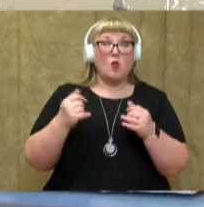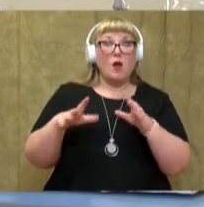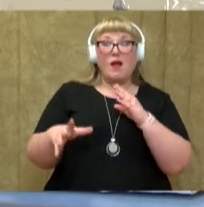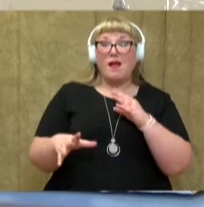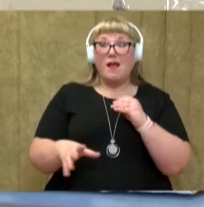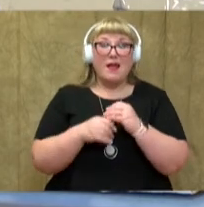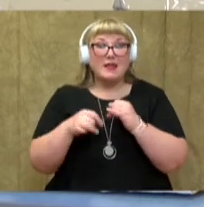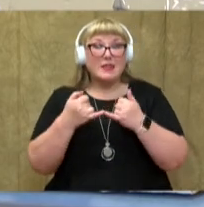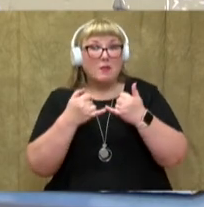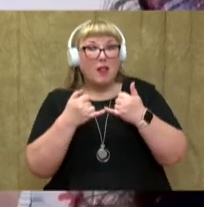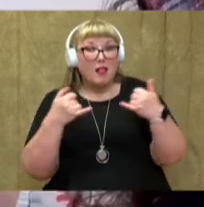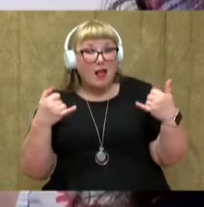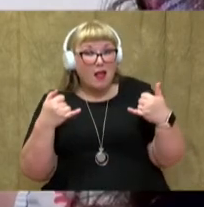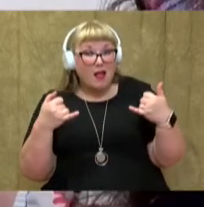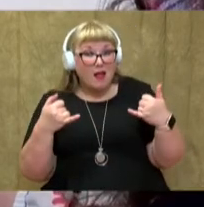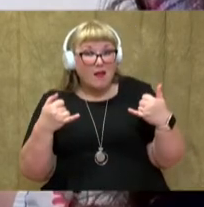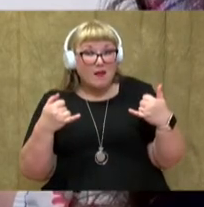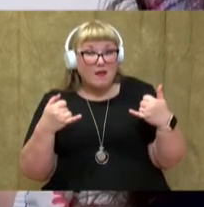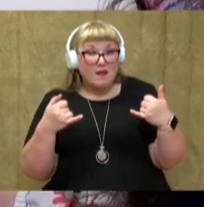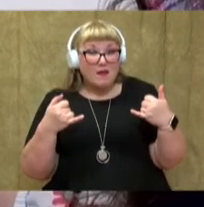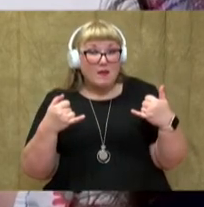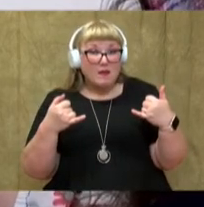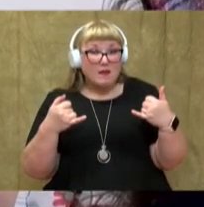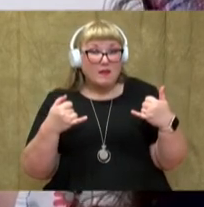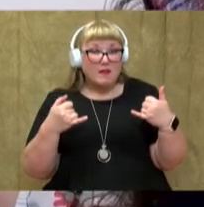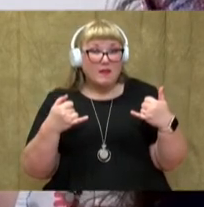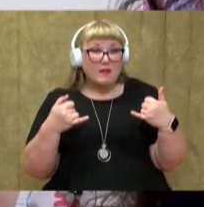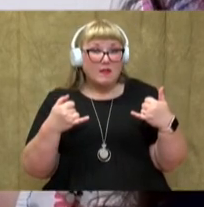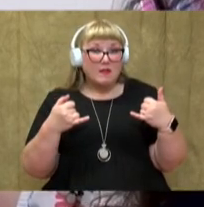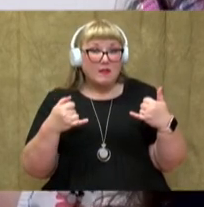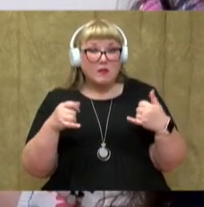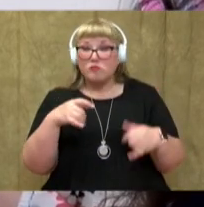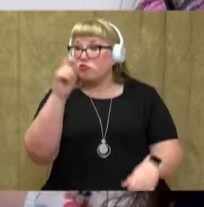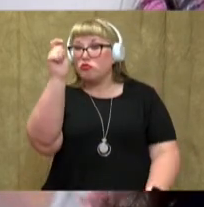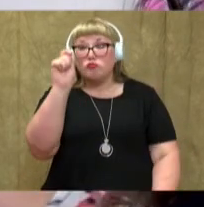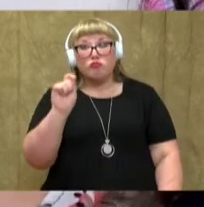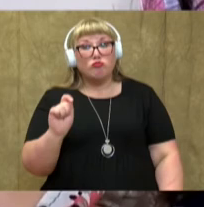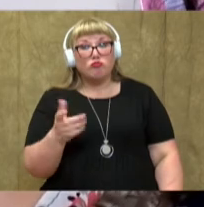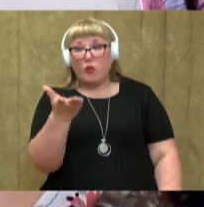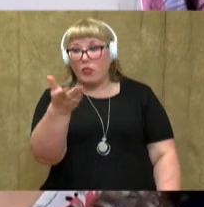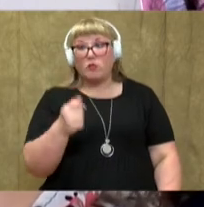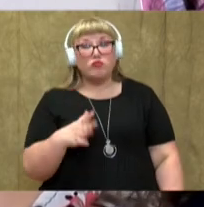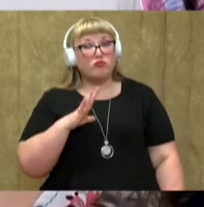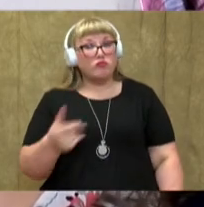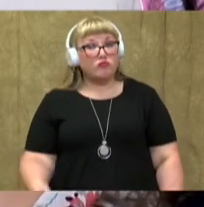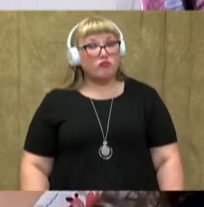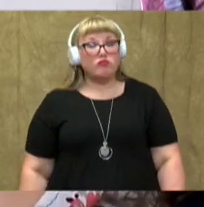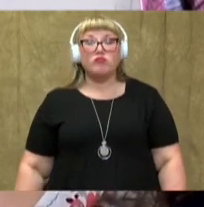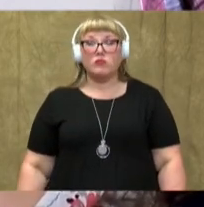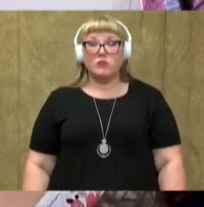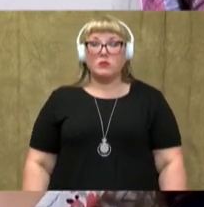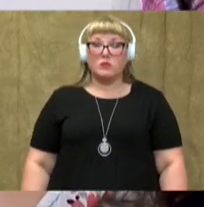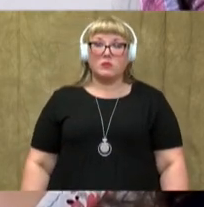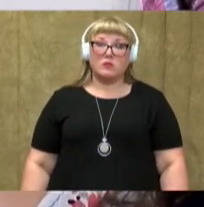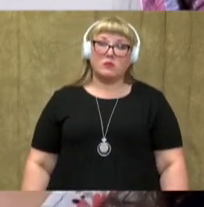some lines into my stems, I could just draw it right on there.